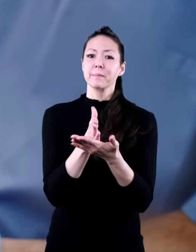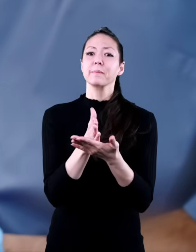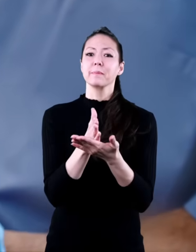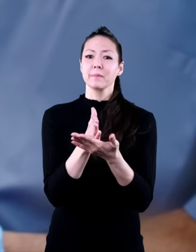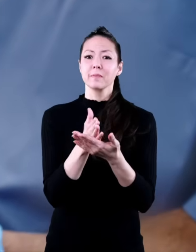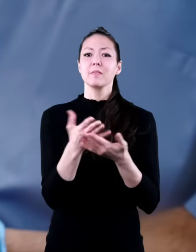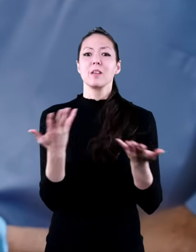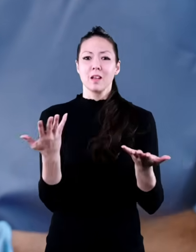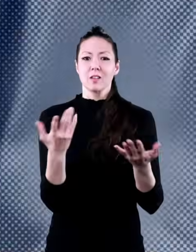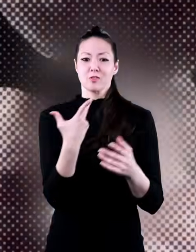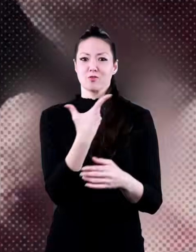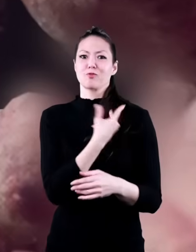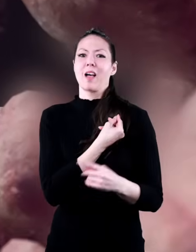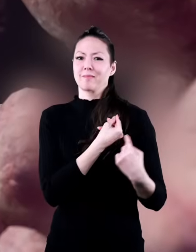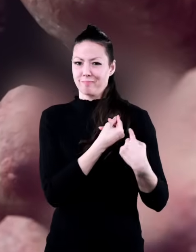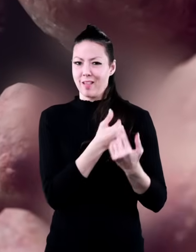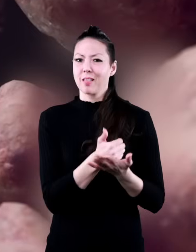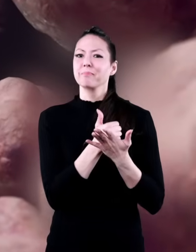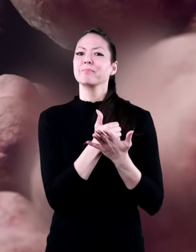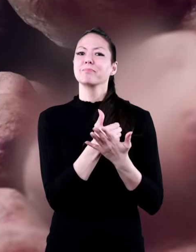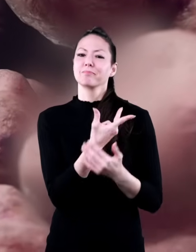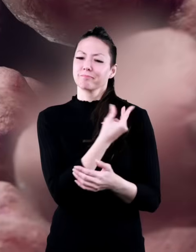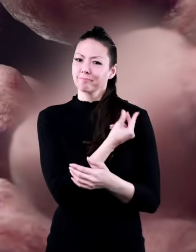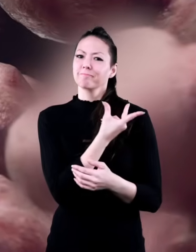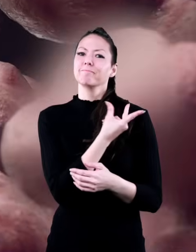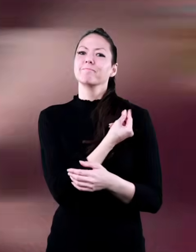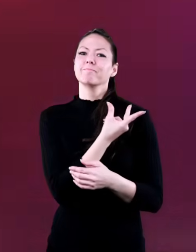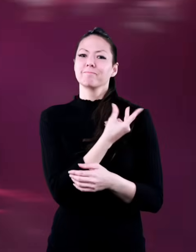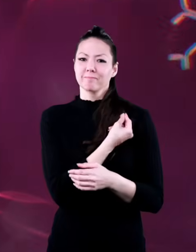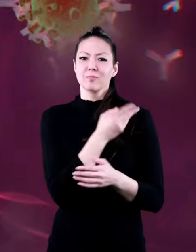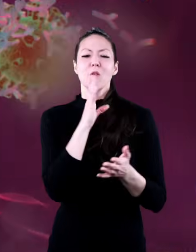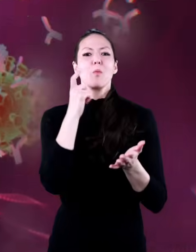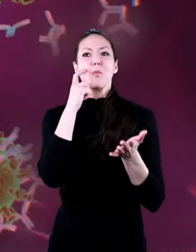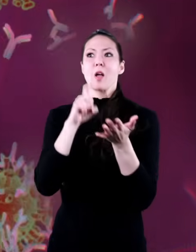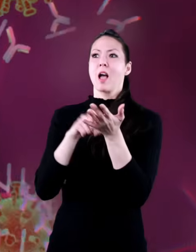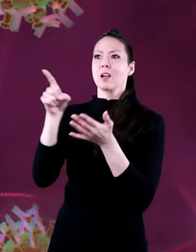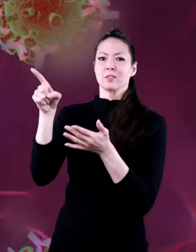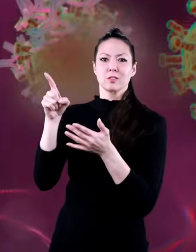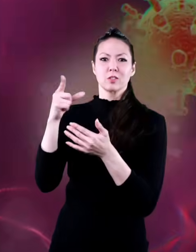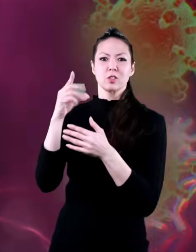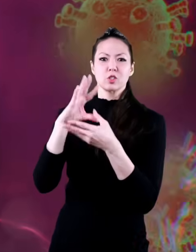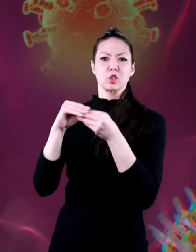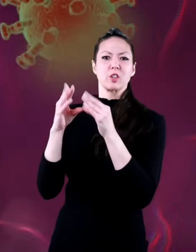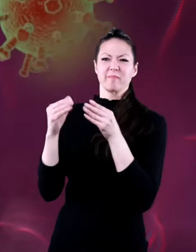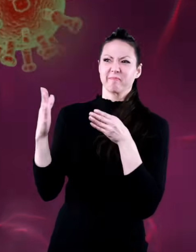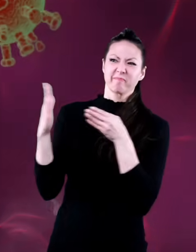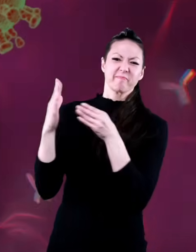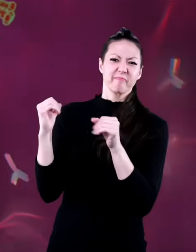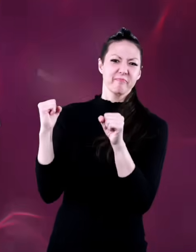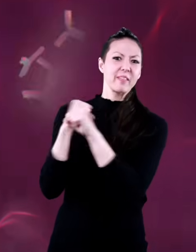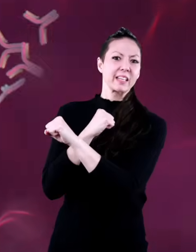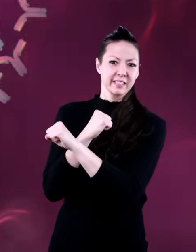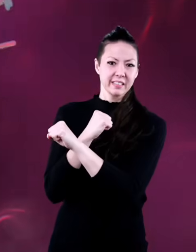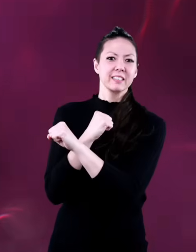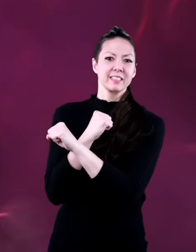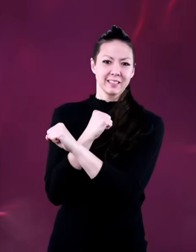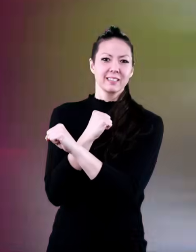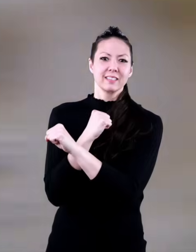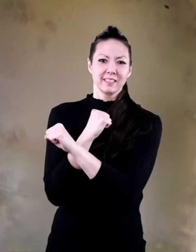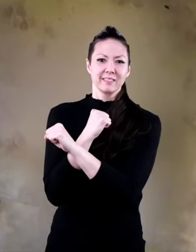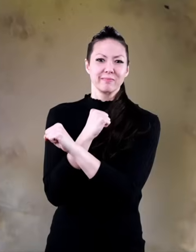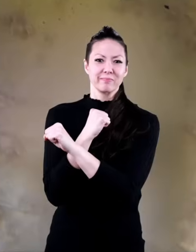you get a shot from your doctor these vaccines help your body recognize a germ and then battle against it